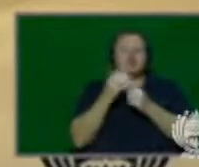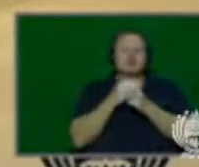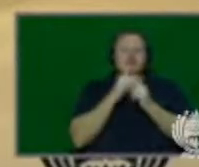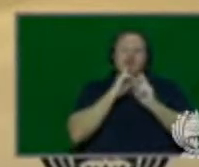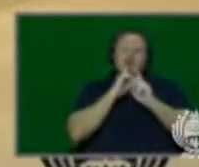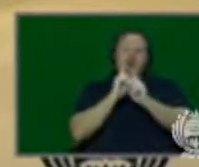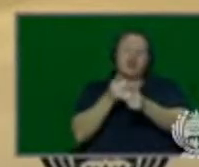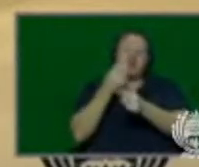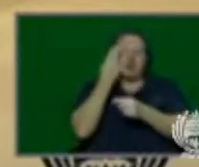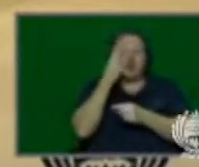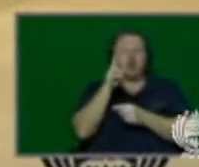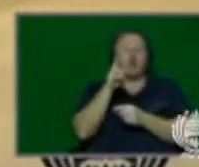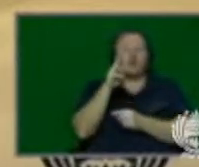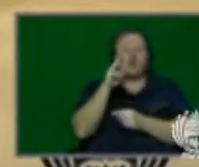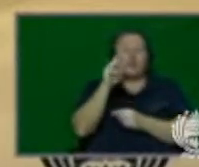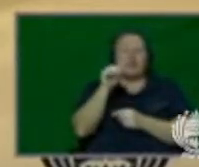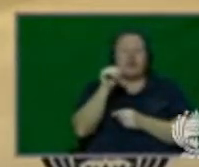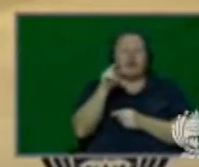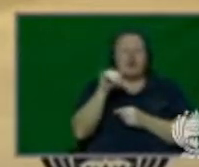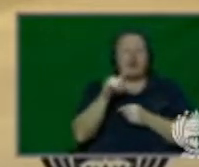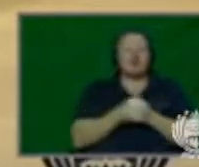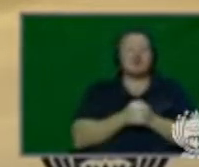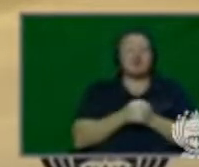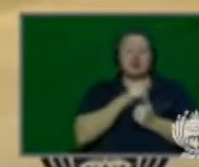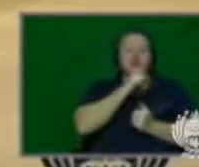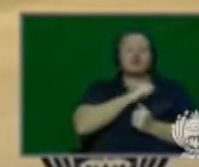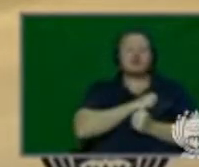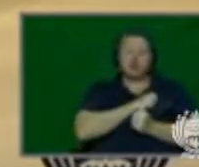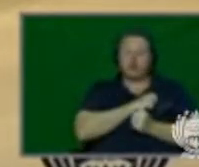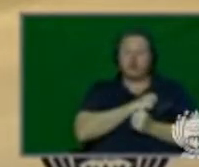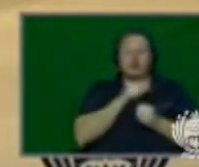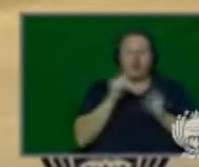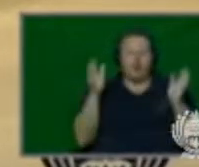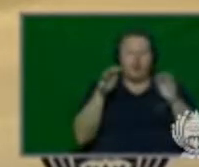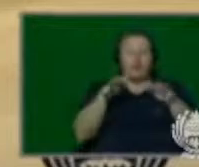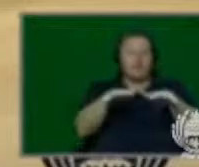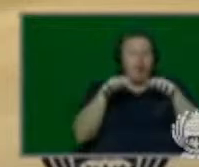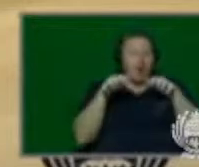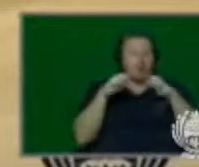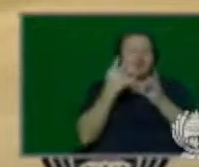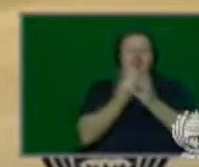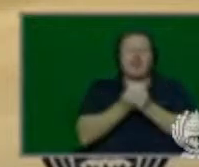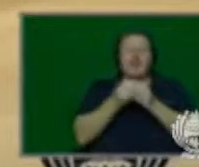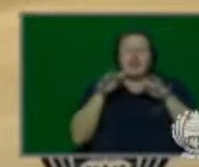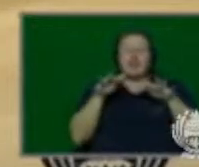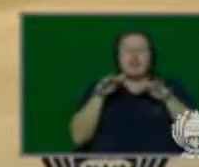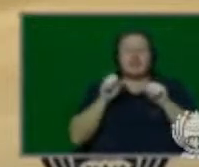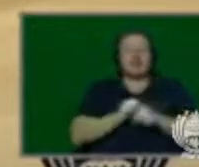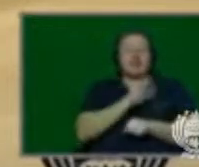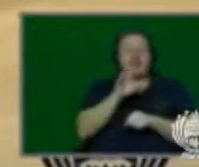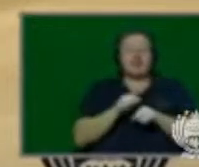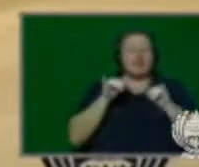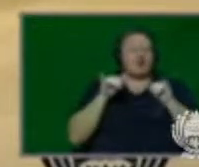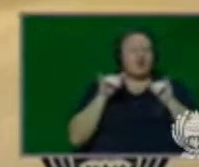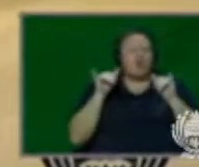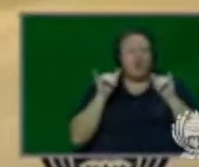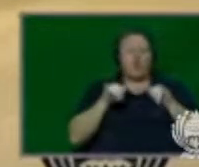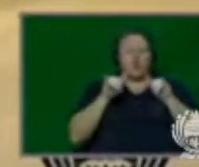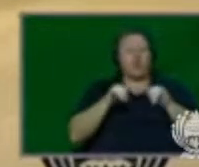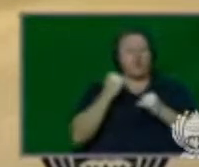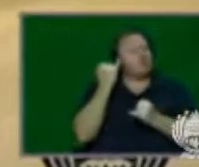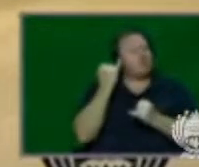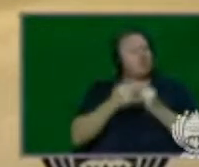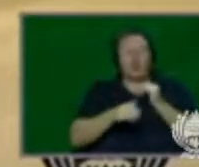And indeed, it was an inconvenience for this Parliament and the people of South Africa. And indeed, we owe